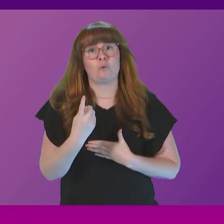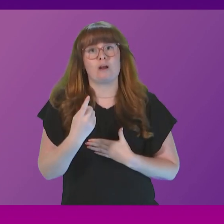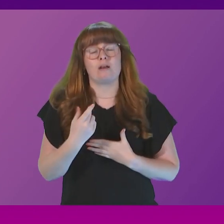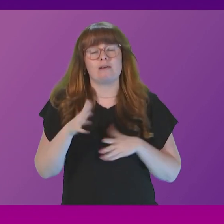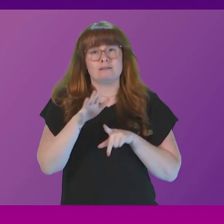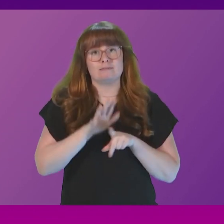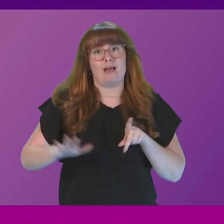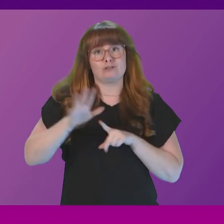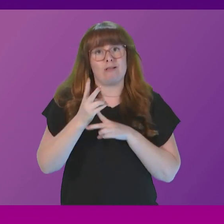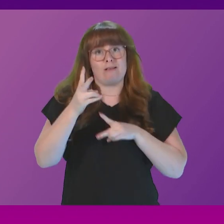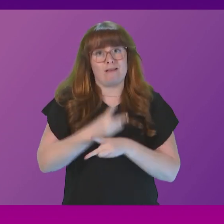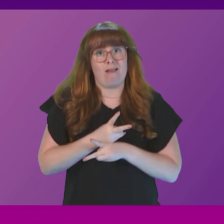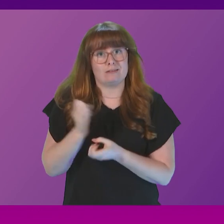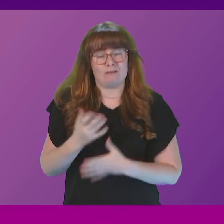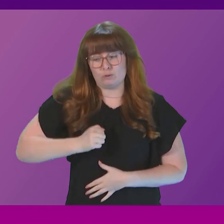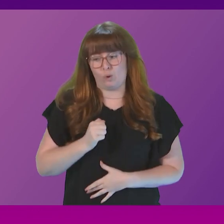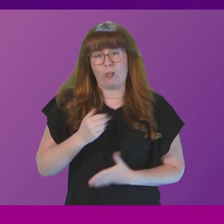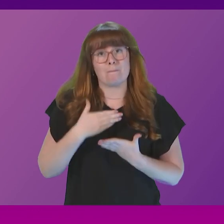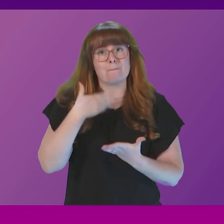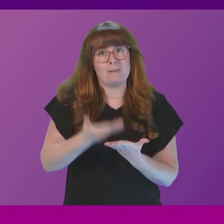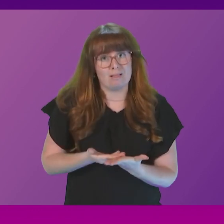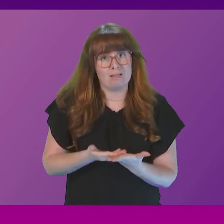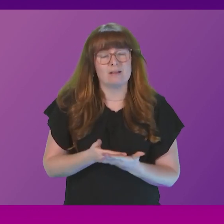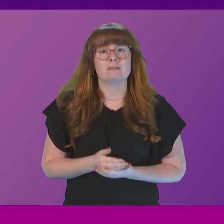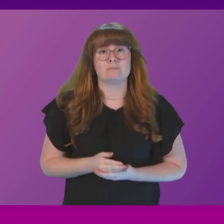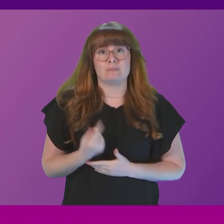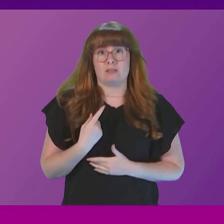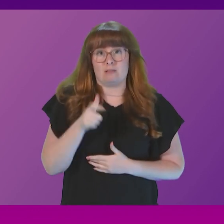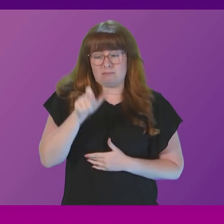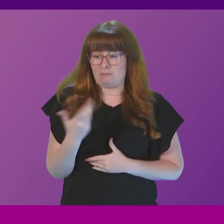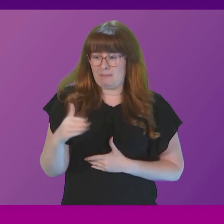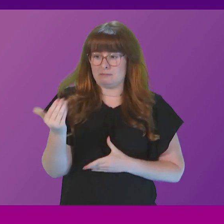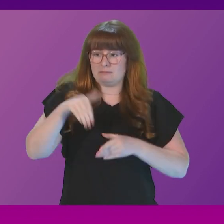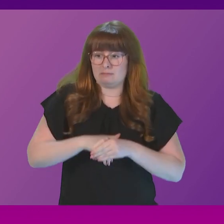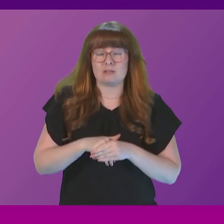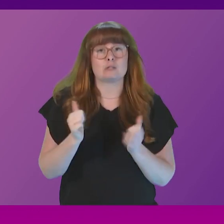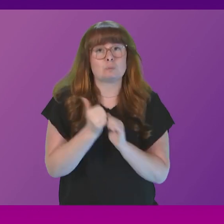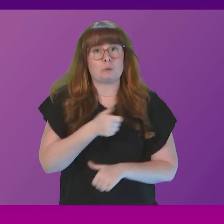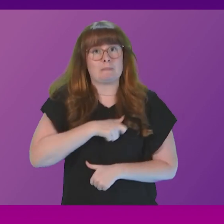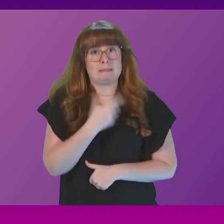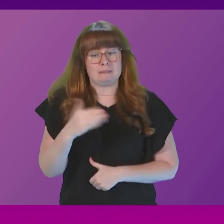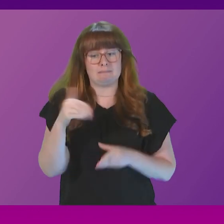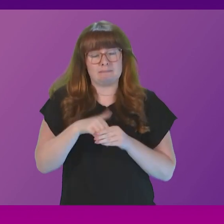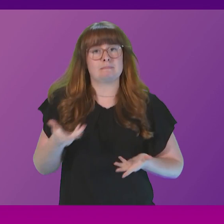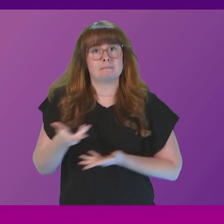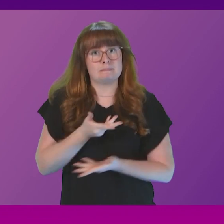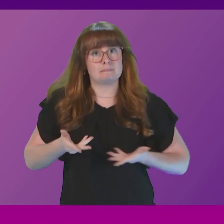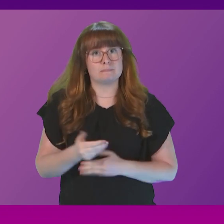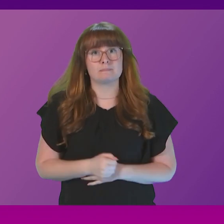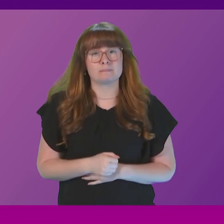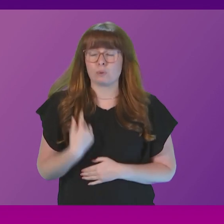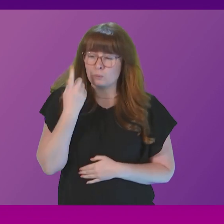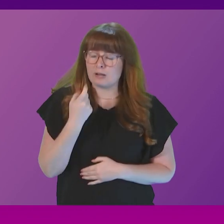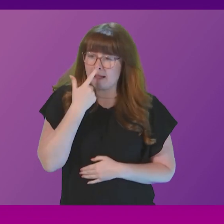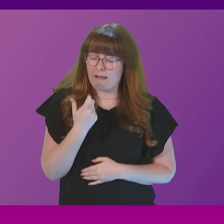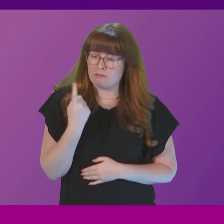Scotland Bill. And the Minister for Social Care recently attended the Health, Social Care and Sport Committee on this subject. I wonder, can the